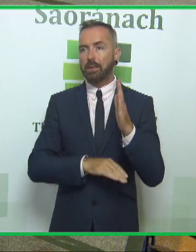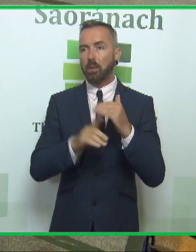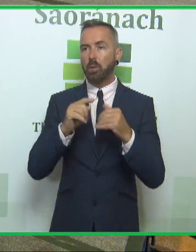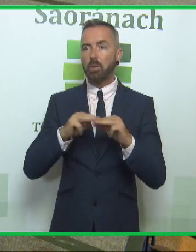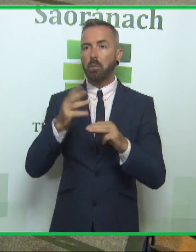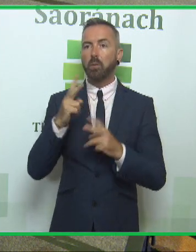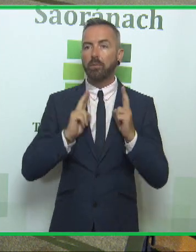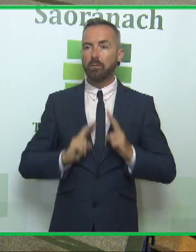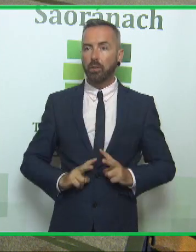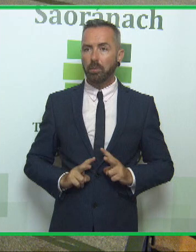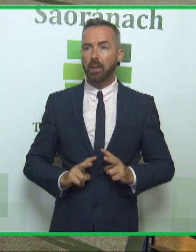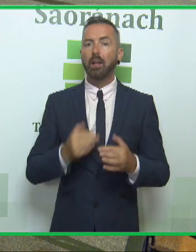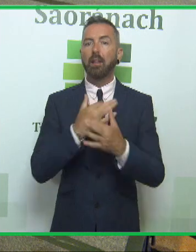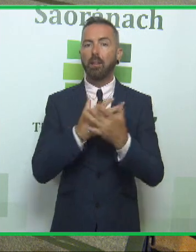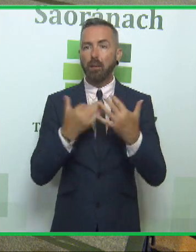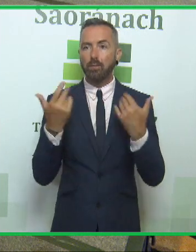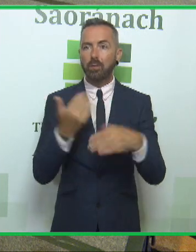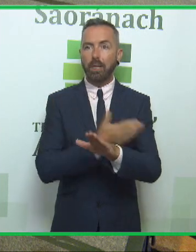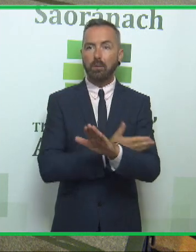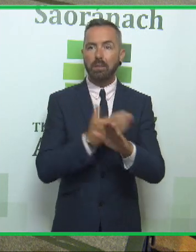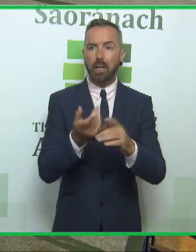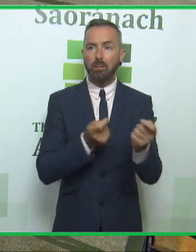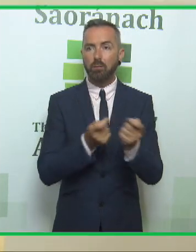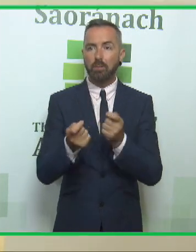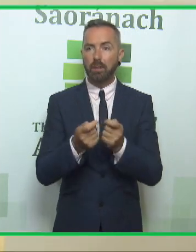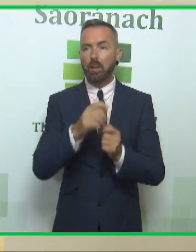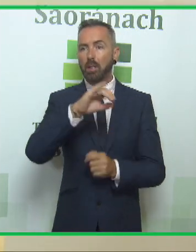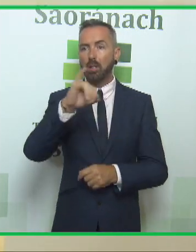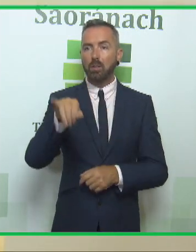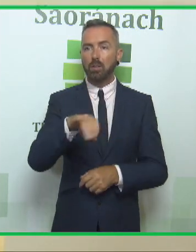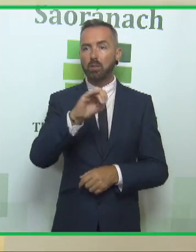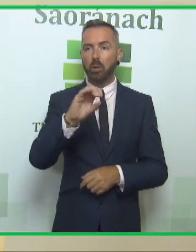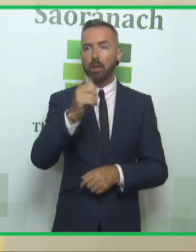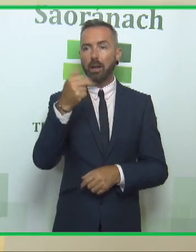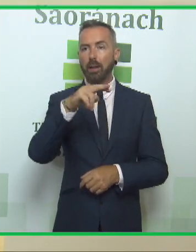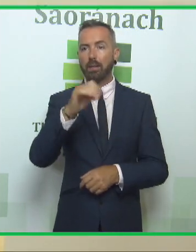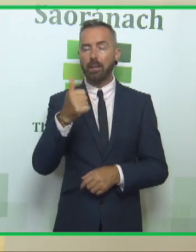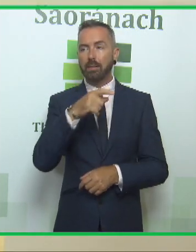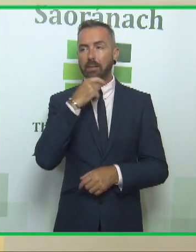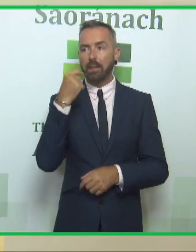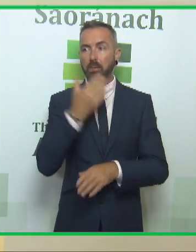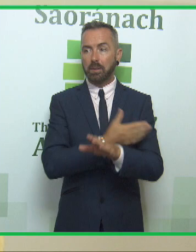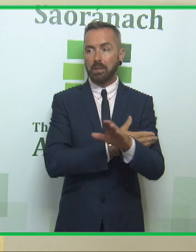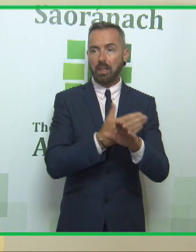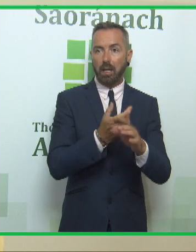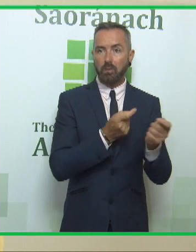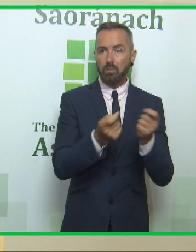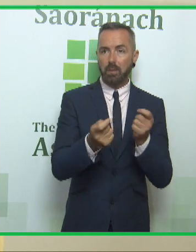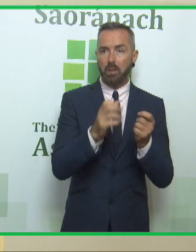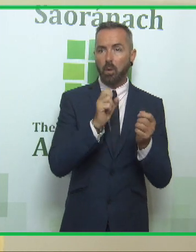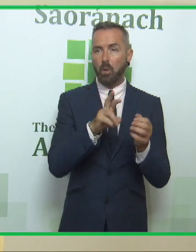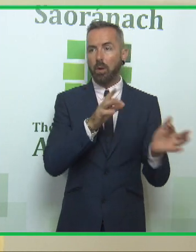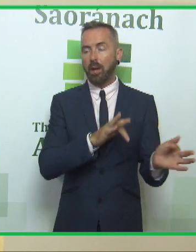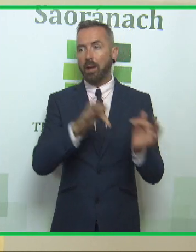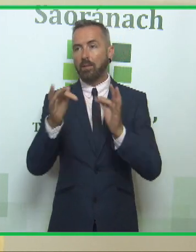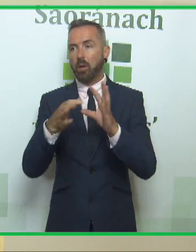vulnerable, and many of those who are going into treatment, either, I think Jo-Hanna said, either at the point of going into treatment or certainly maybe after it, homelessness is a huge issue for